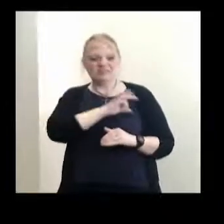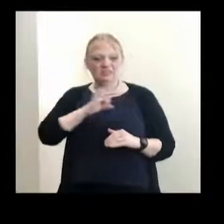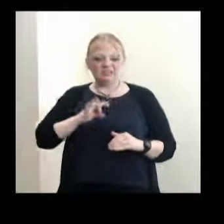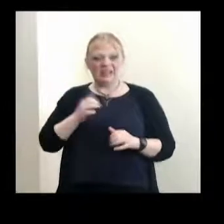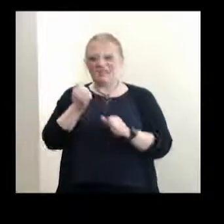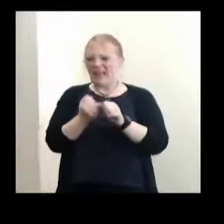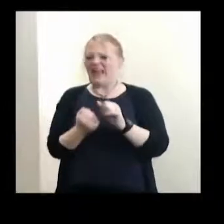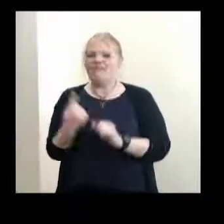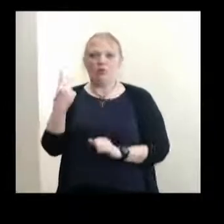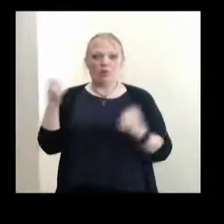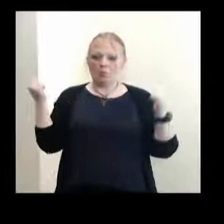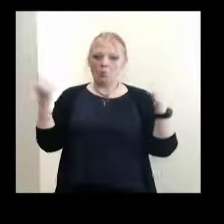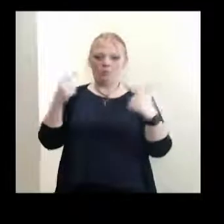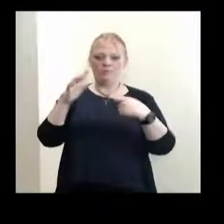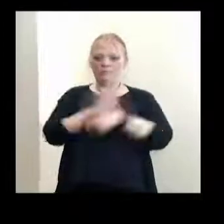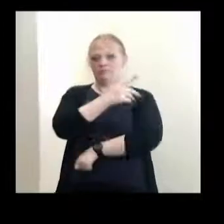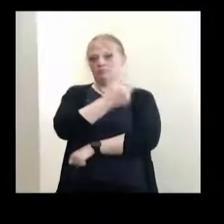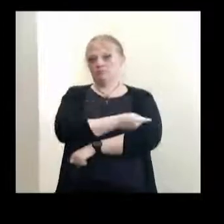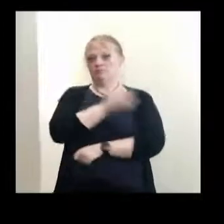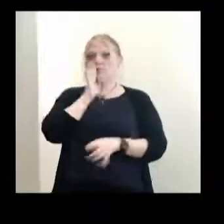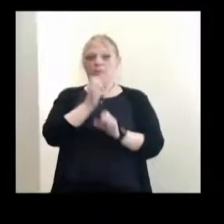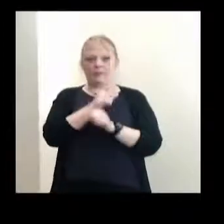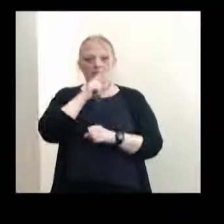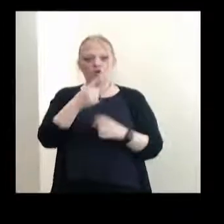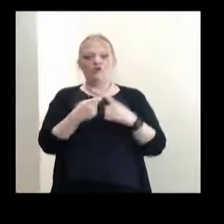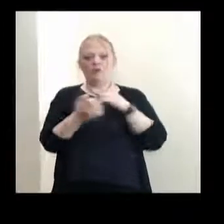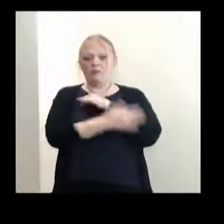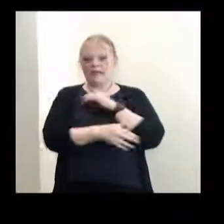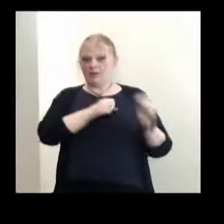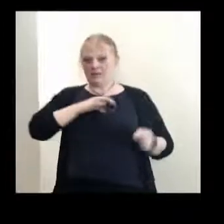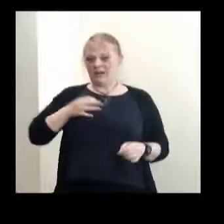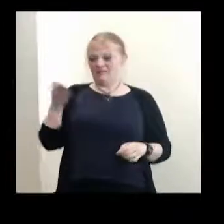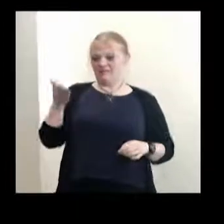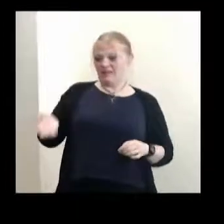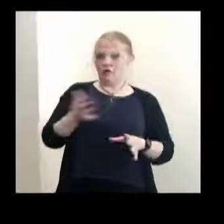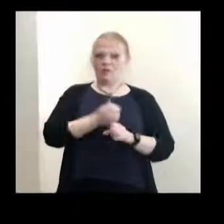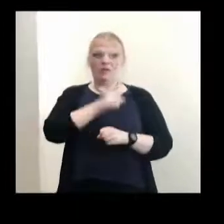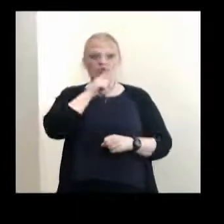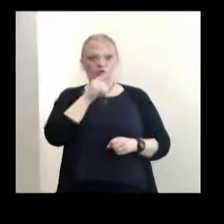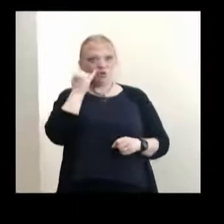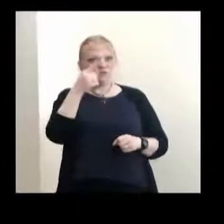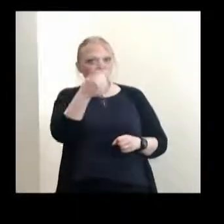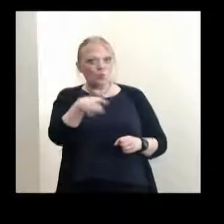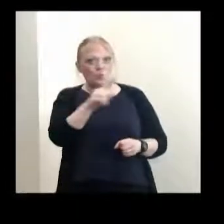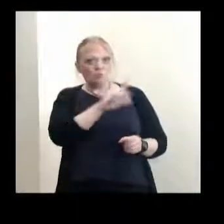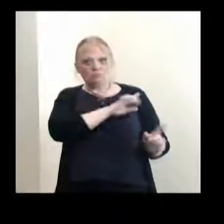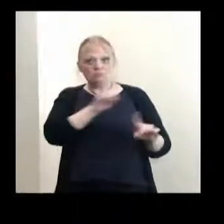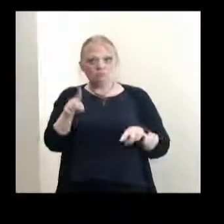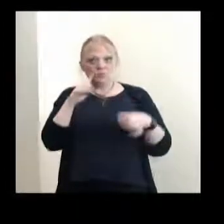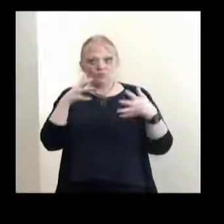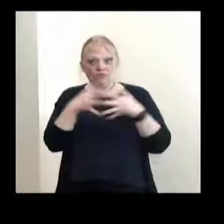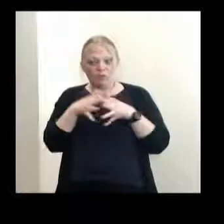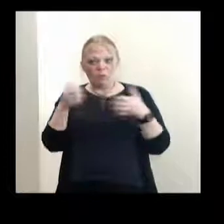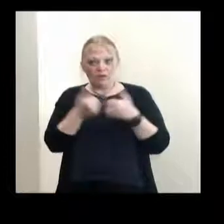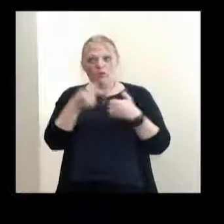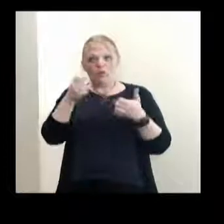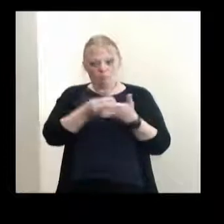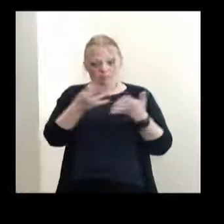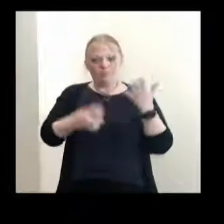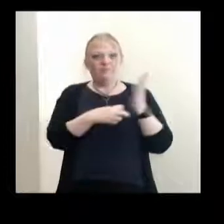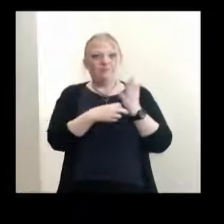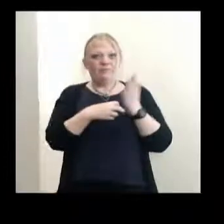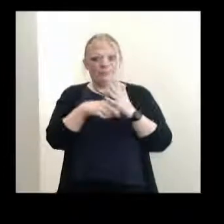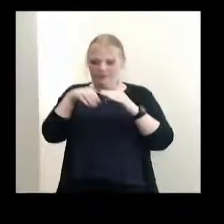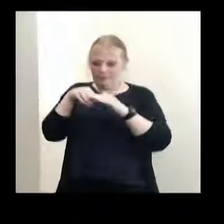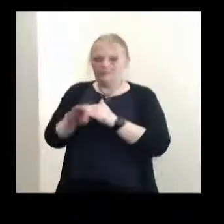fully vaccinated. We're going to ensure from the county staff that's there, and we want to ensure that if you want to go to a Bills game, you can buy a ticket and you can